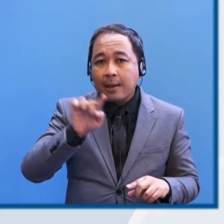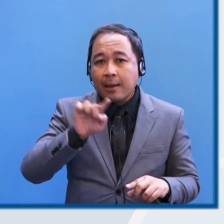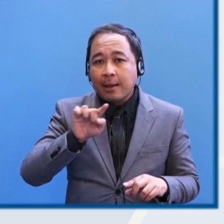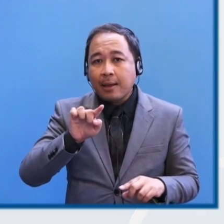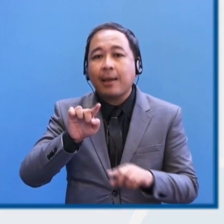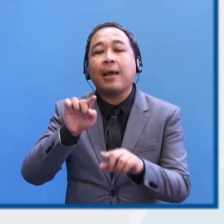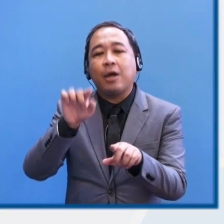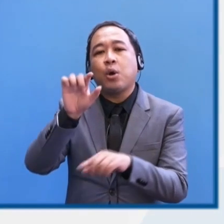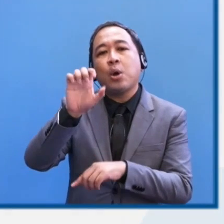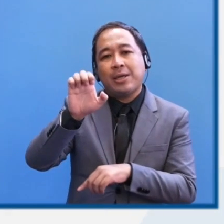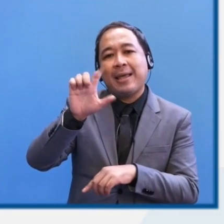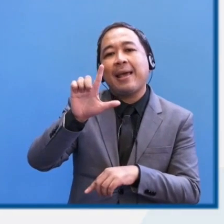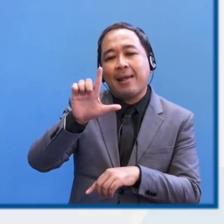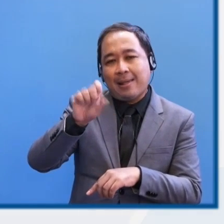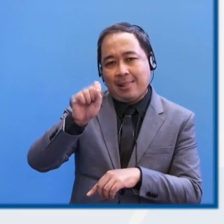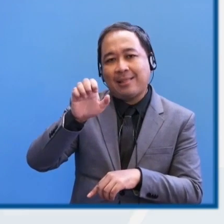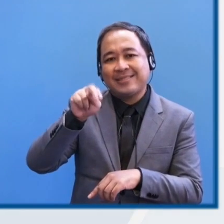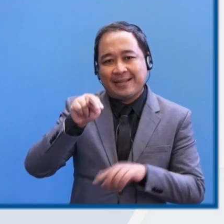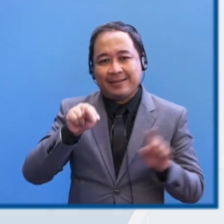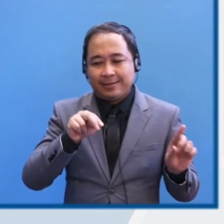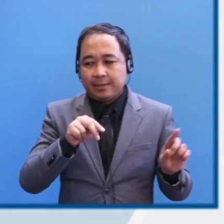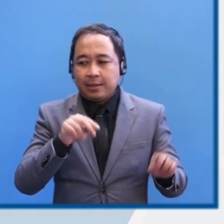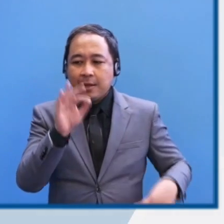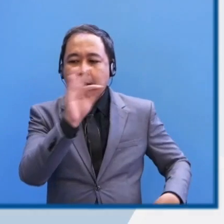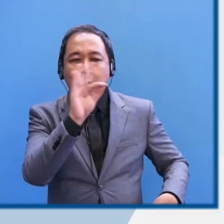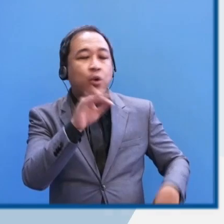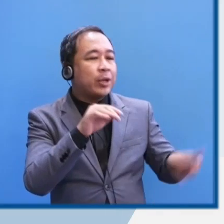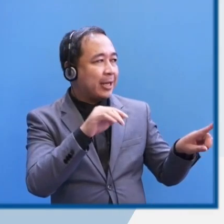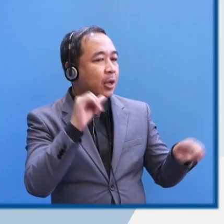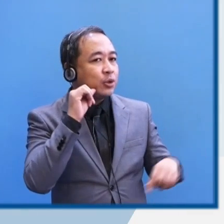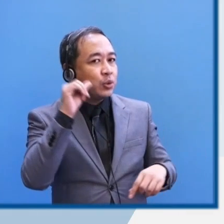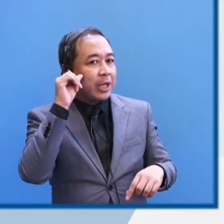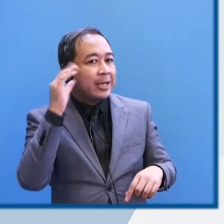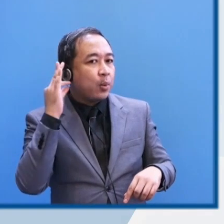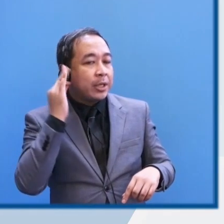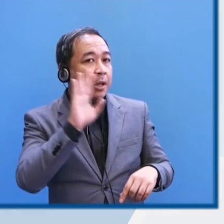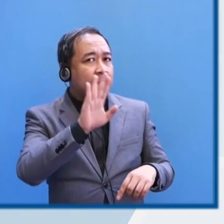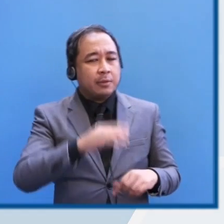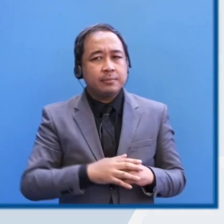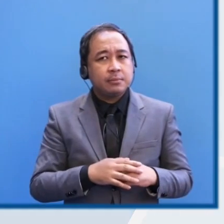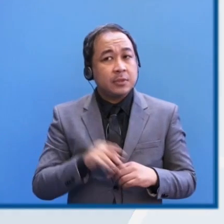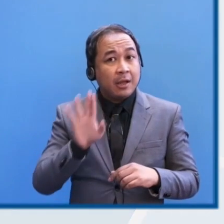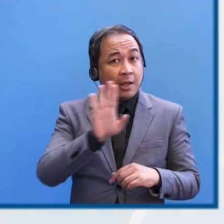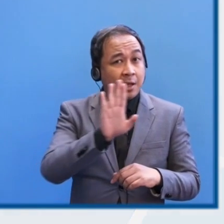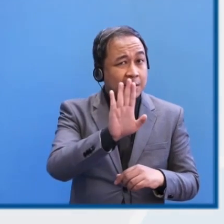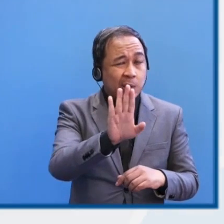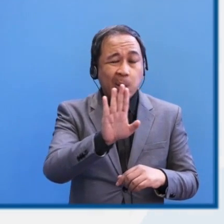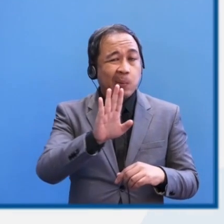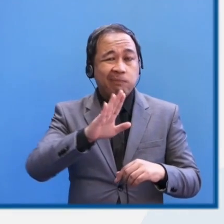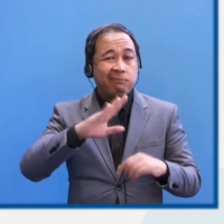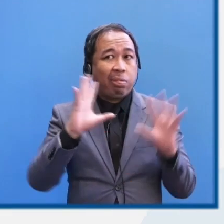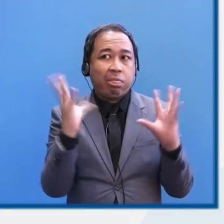integration of infectious diseases in your warning systems, and how do you account for